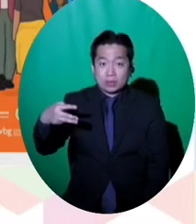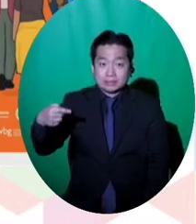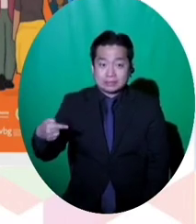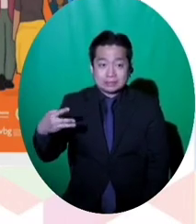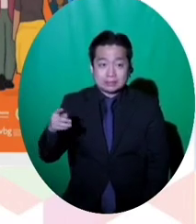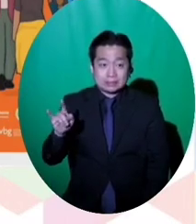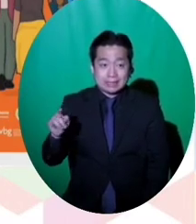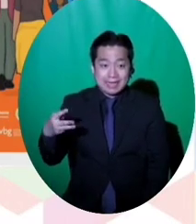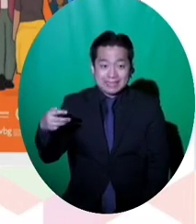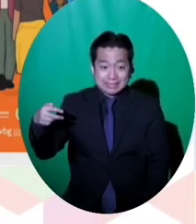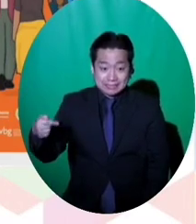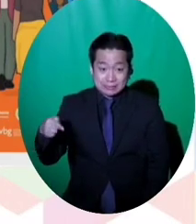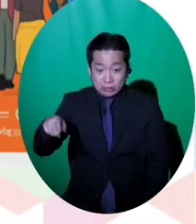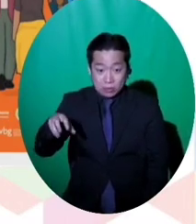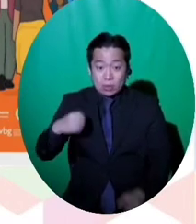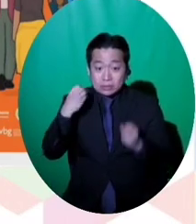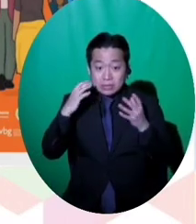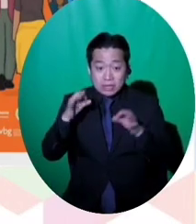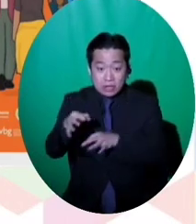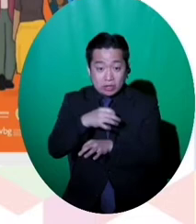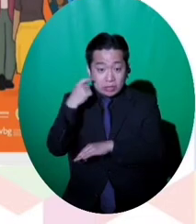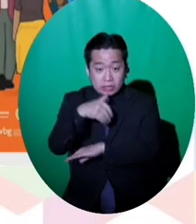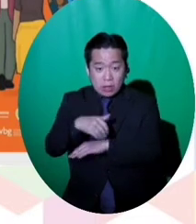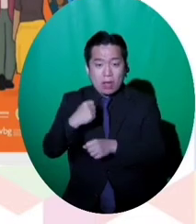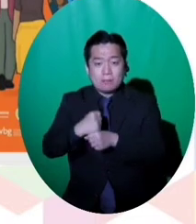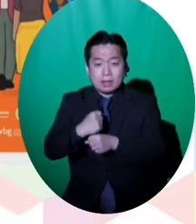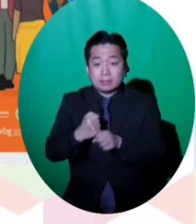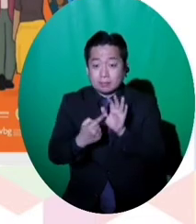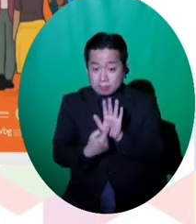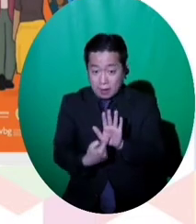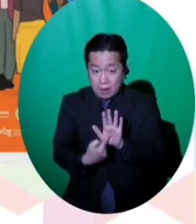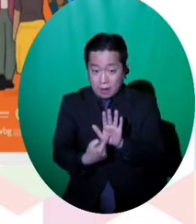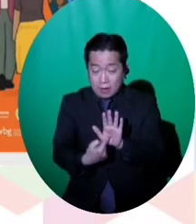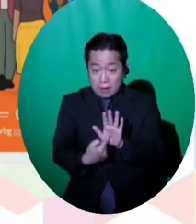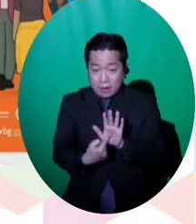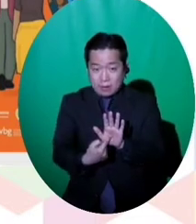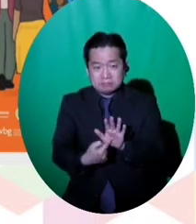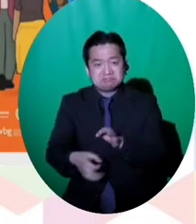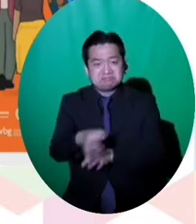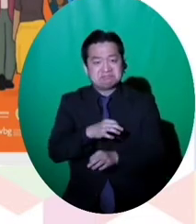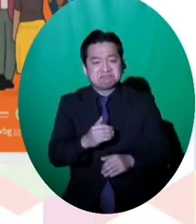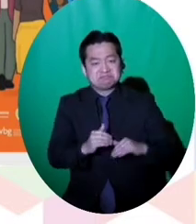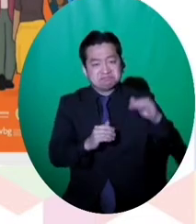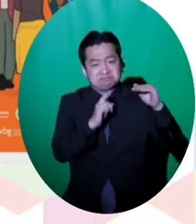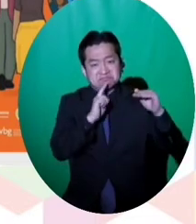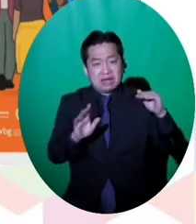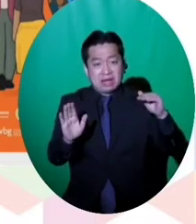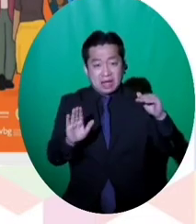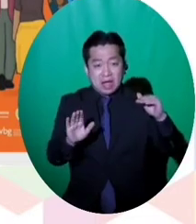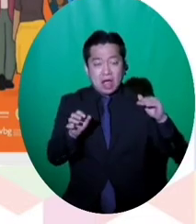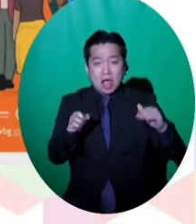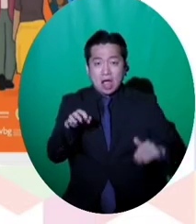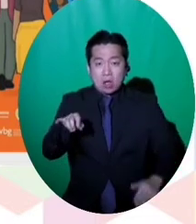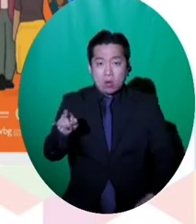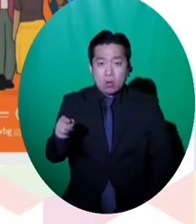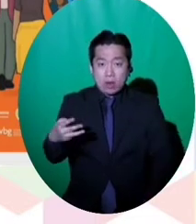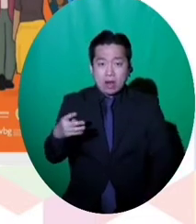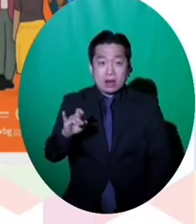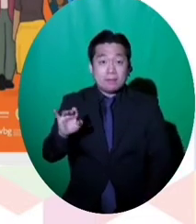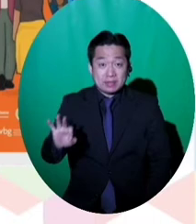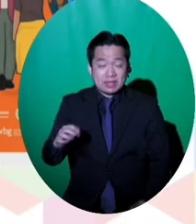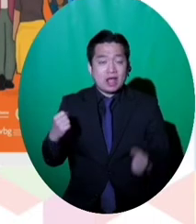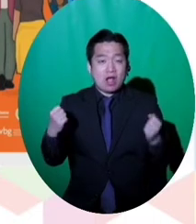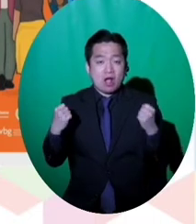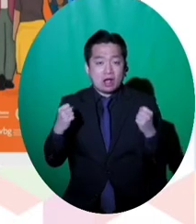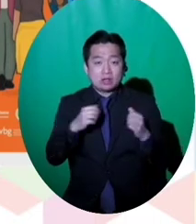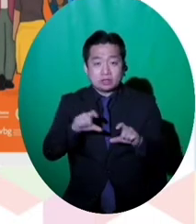well-being rather than economic growth as conventionally defined. And I'm hoping